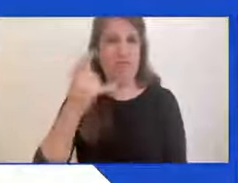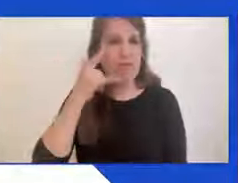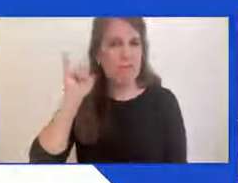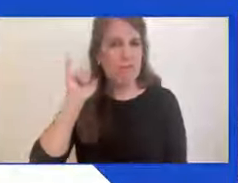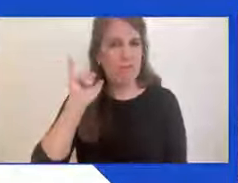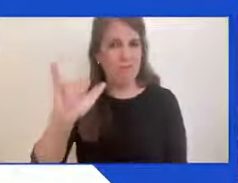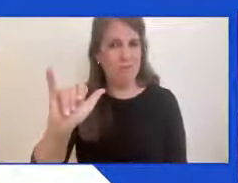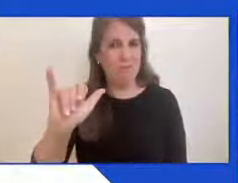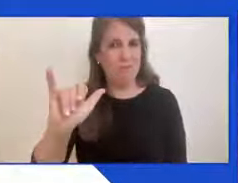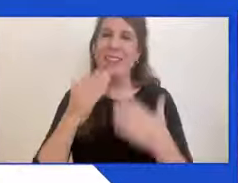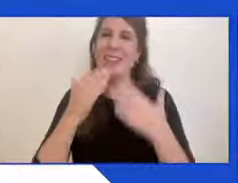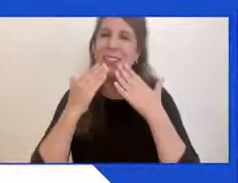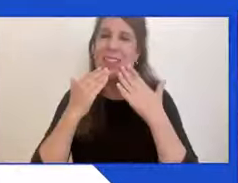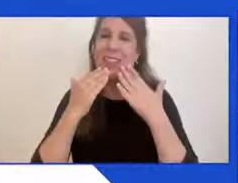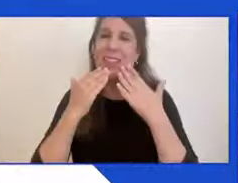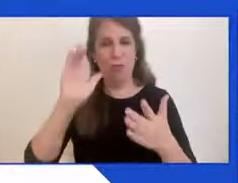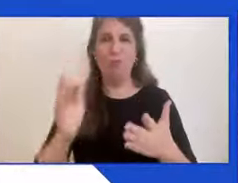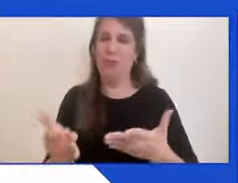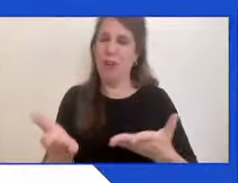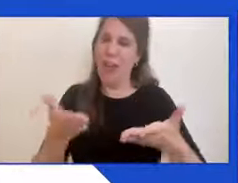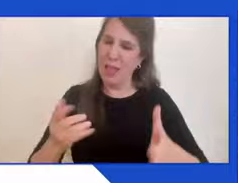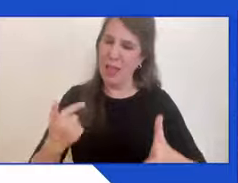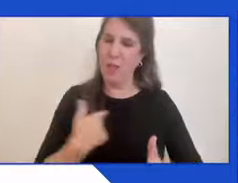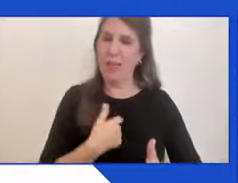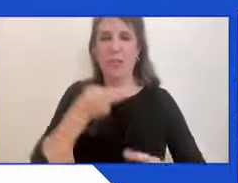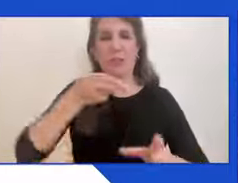Thank you for allowing us to be a part of this. God bless you.